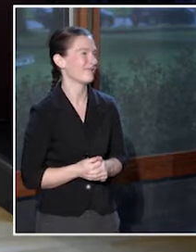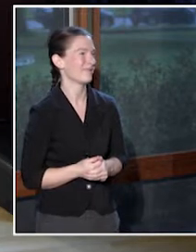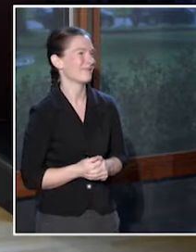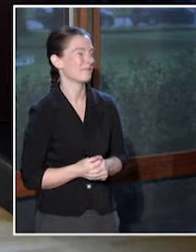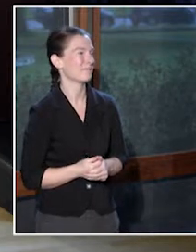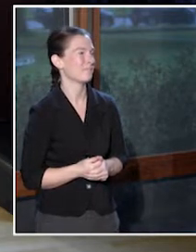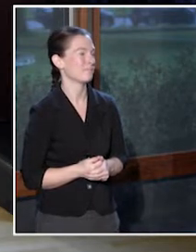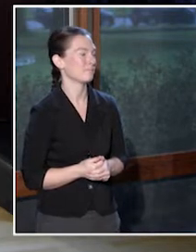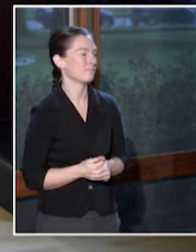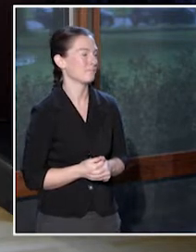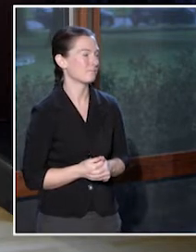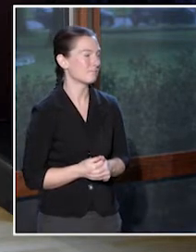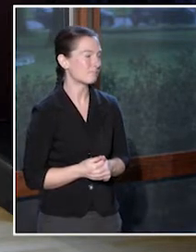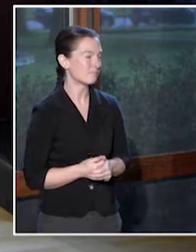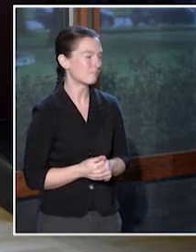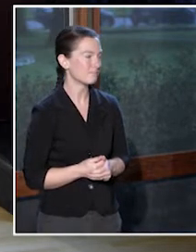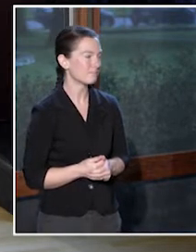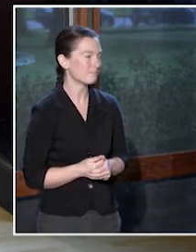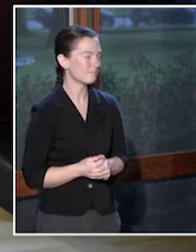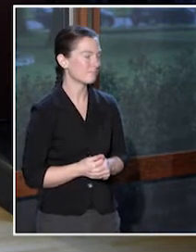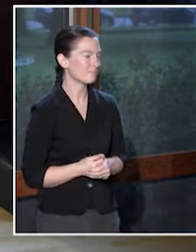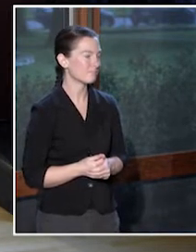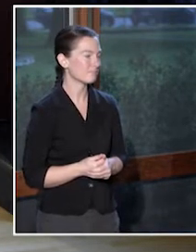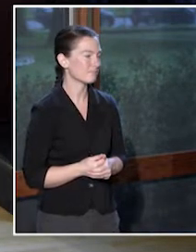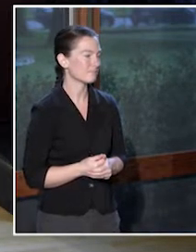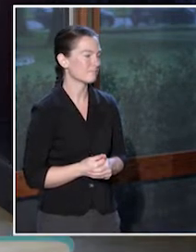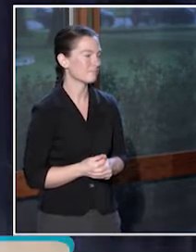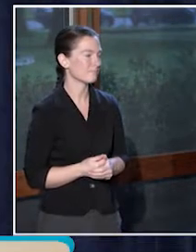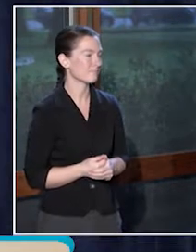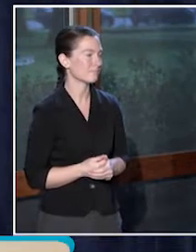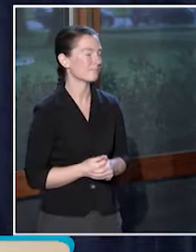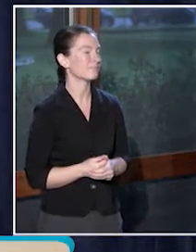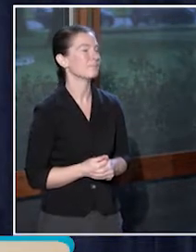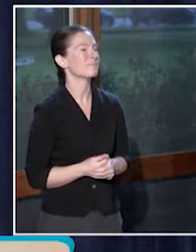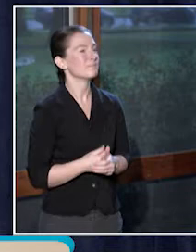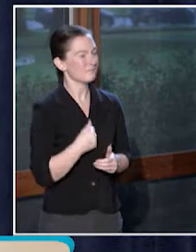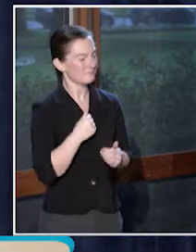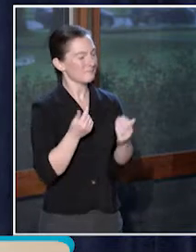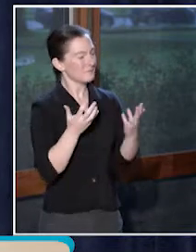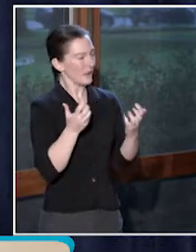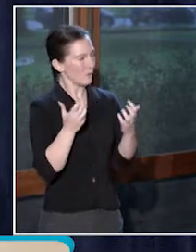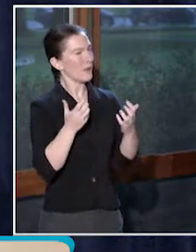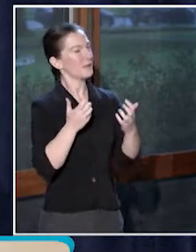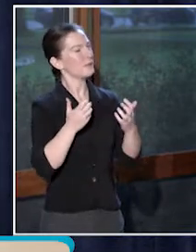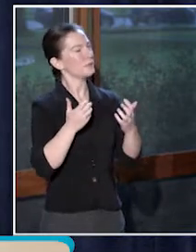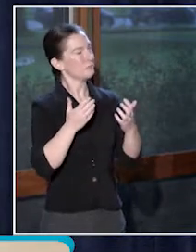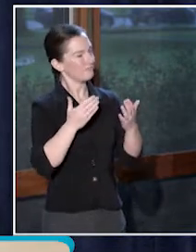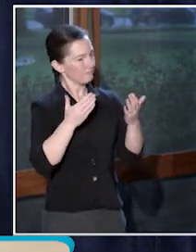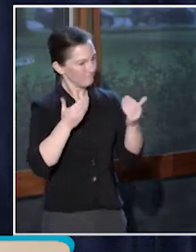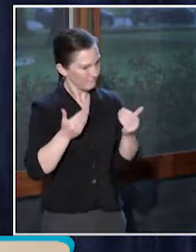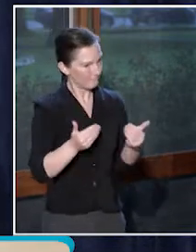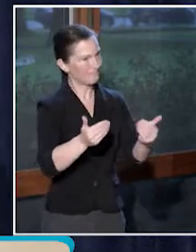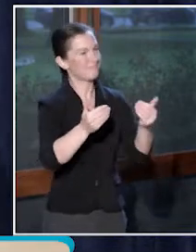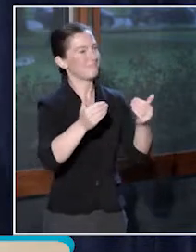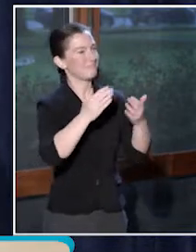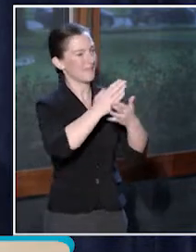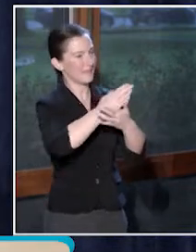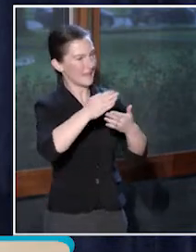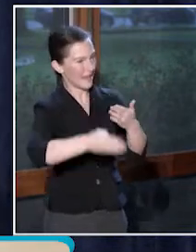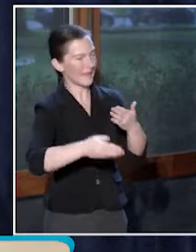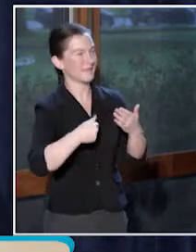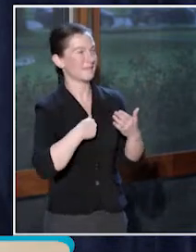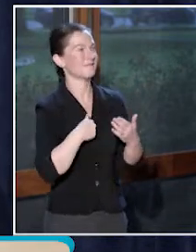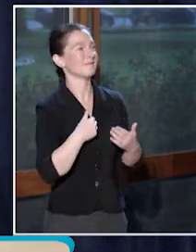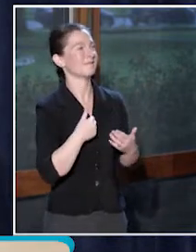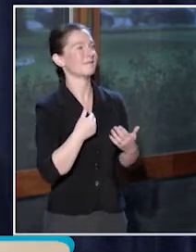So I want to get to the end because I feel like I've said the things that I need to say. I've loaded you